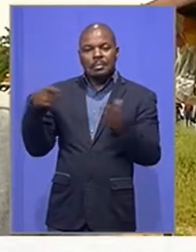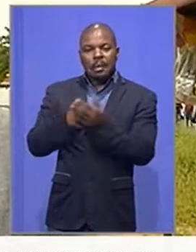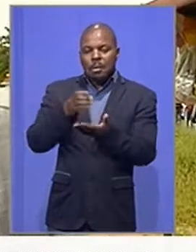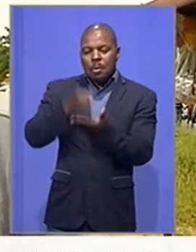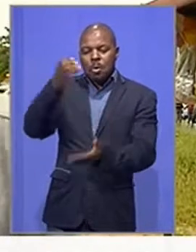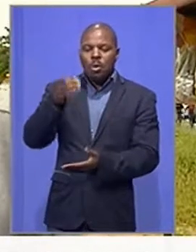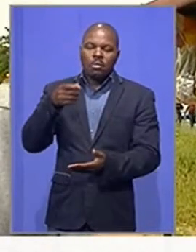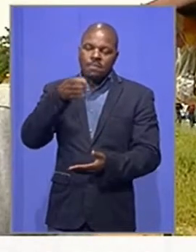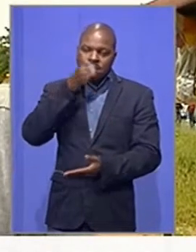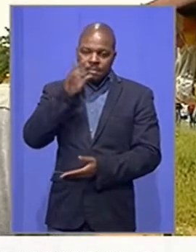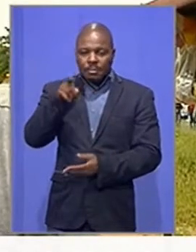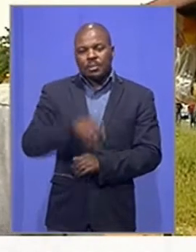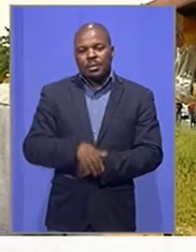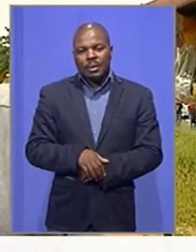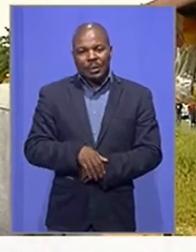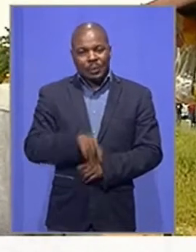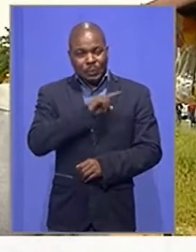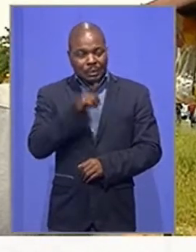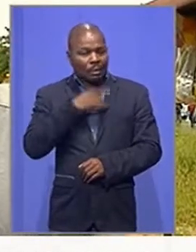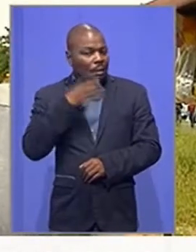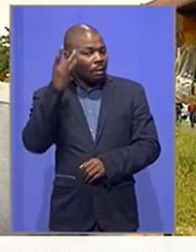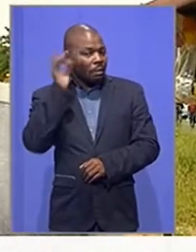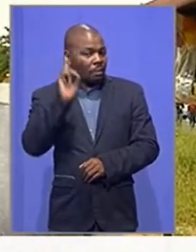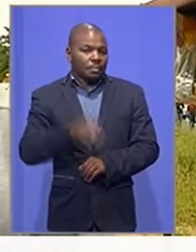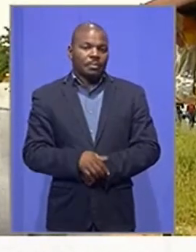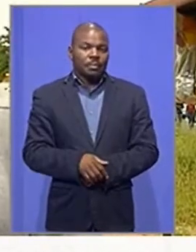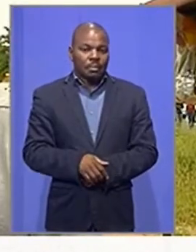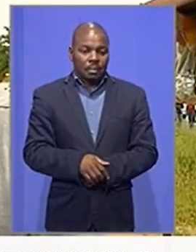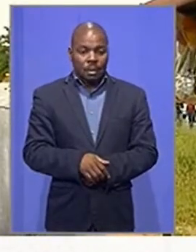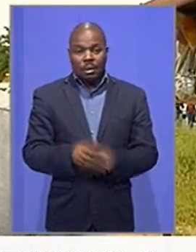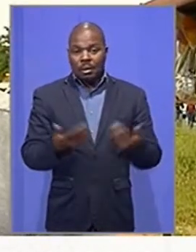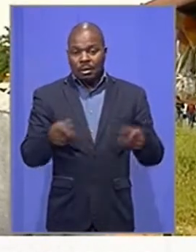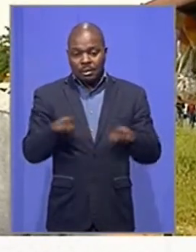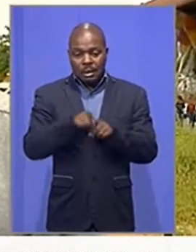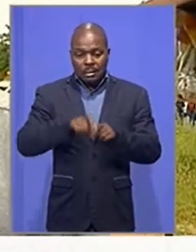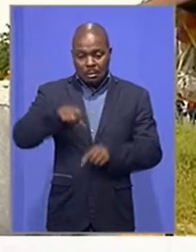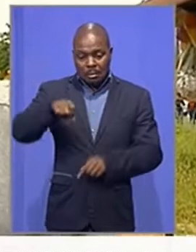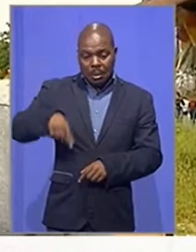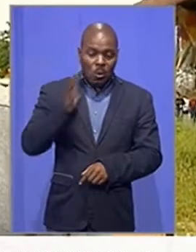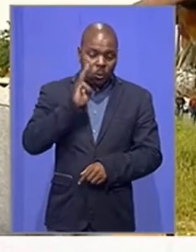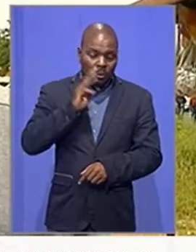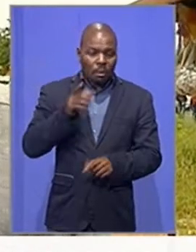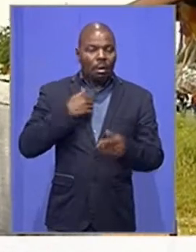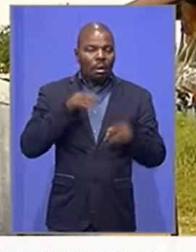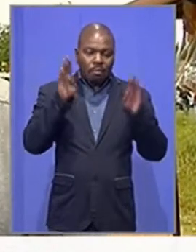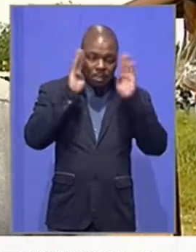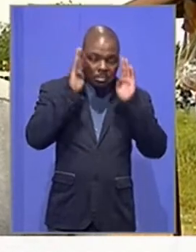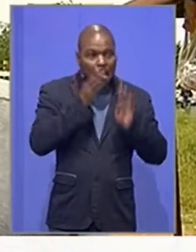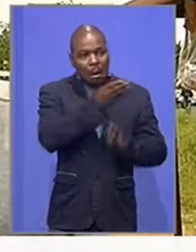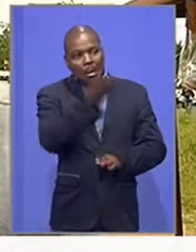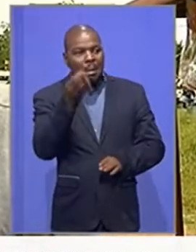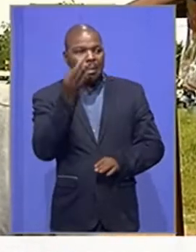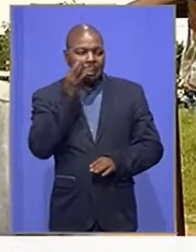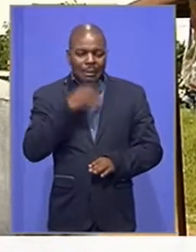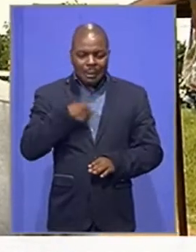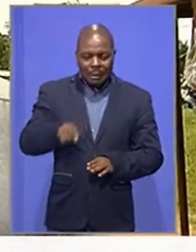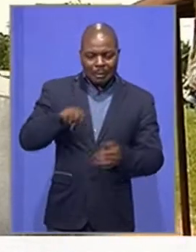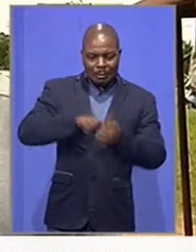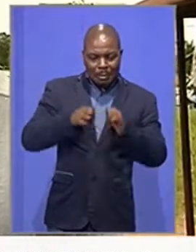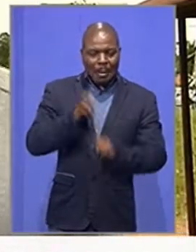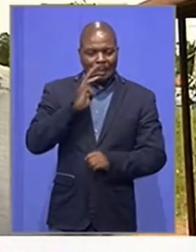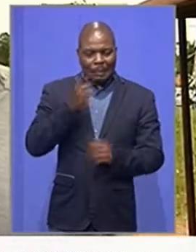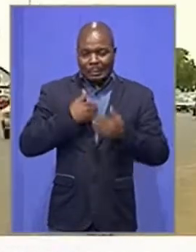rena choice cause go tla ba re la go dipompong ya trend ona beno go di Facebook ba re metsi a irang so re sa